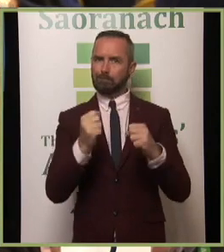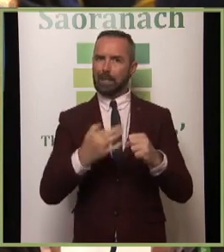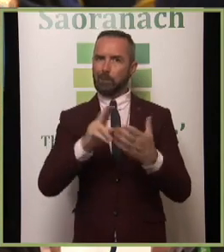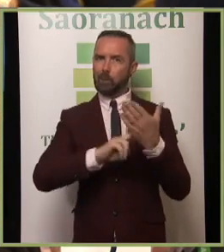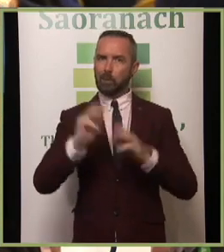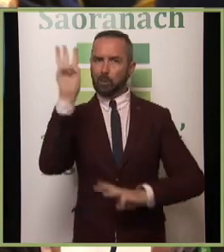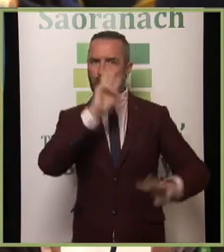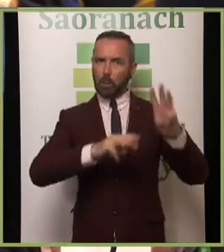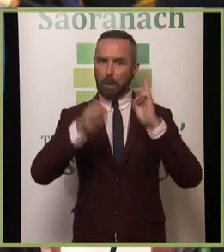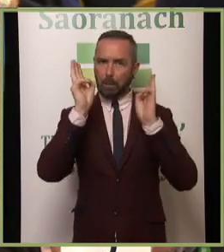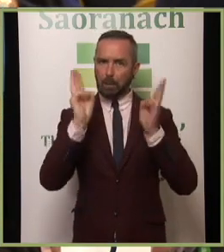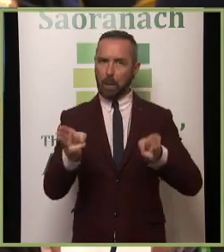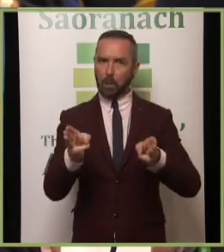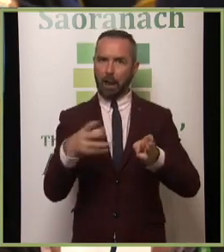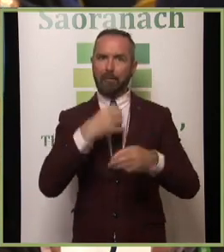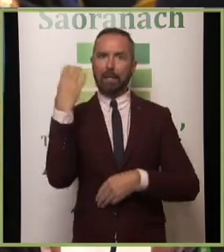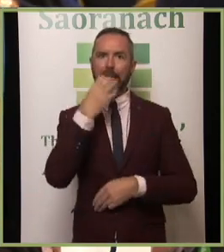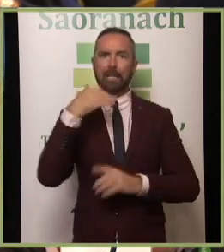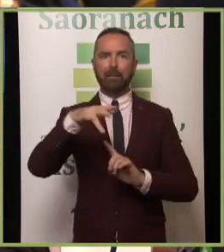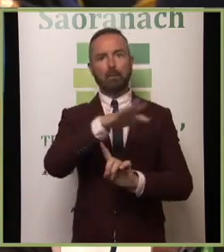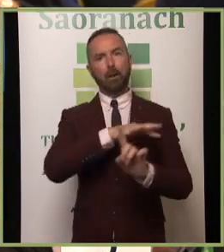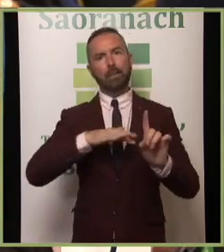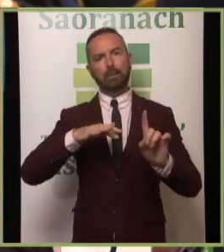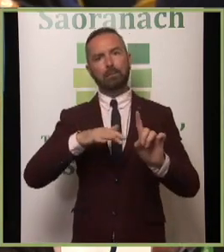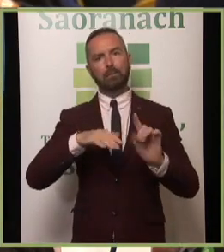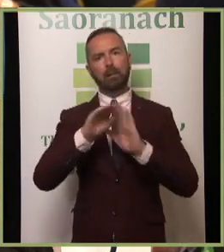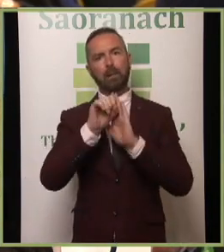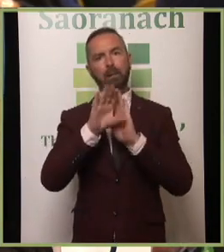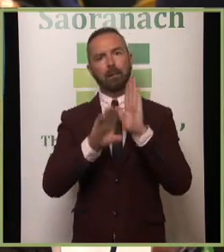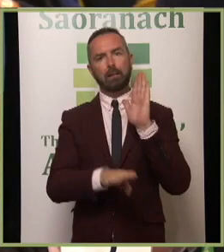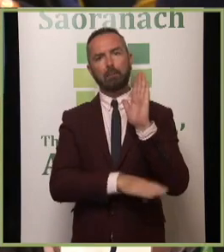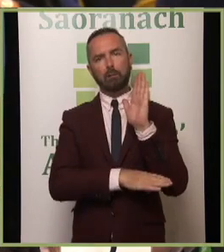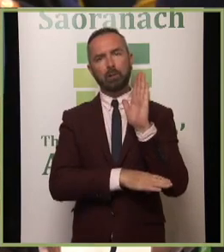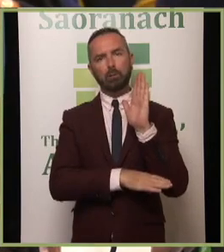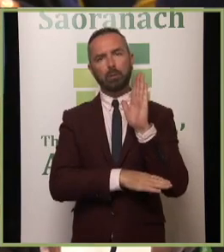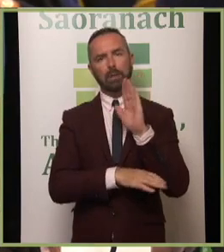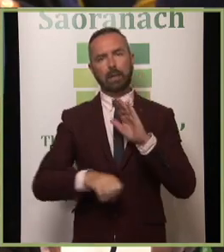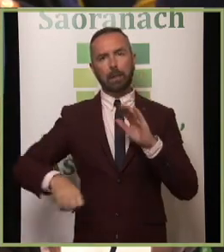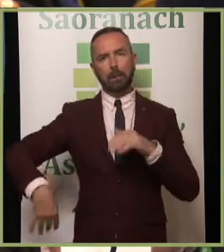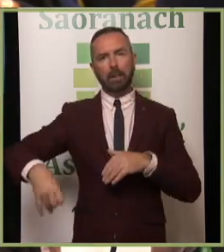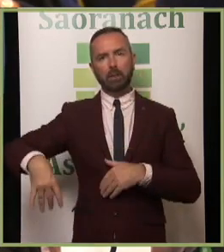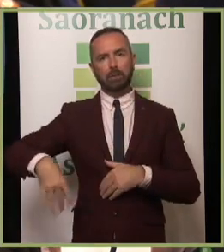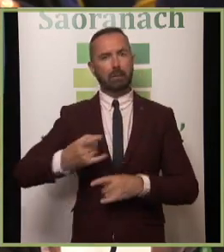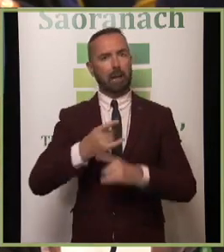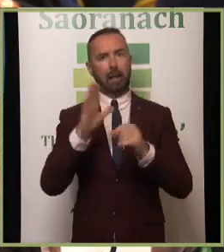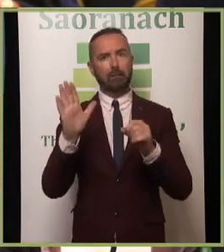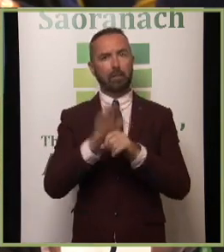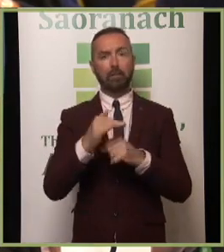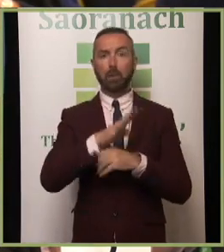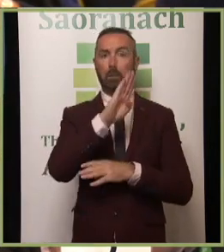using wind power, we have a cleaner environment, we have less emissions, so that's helpful to